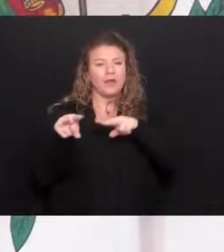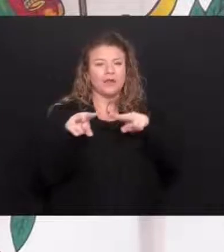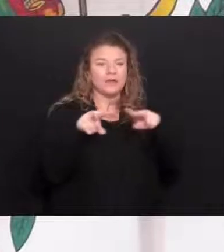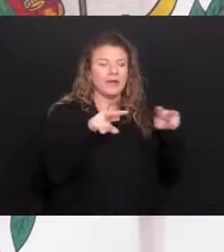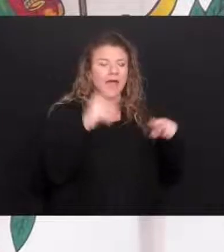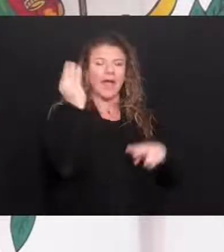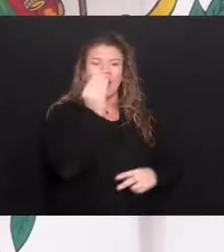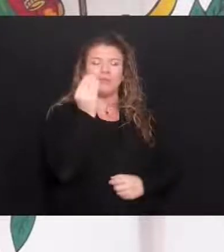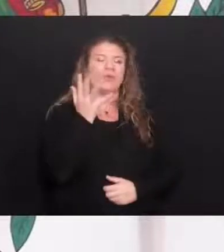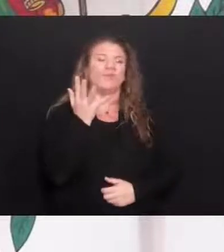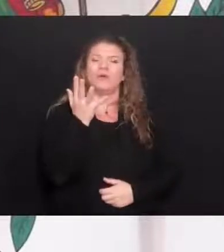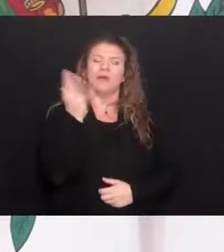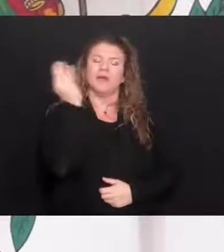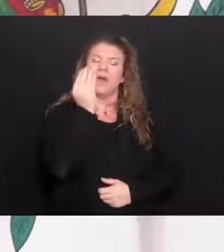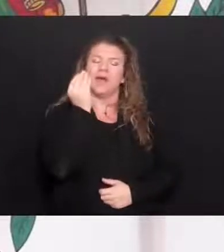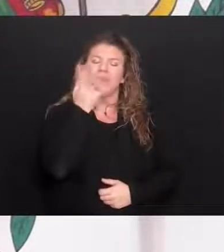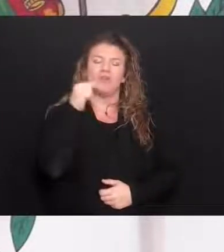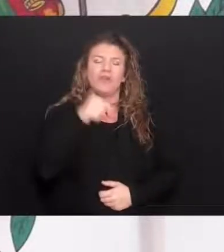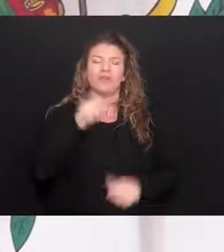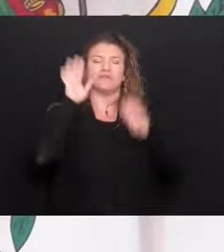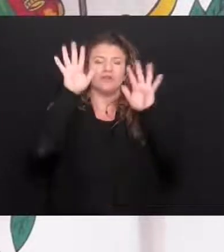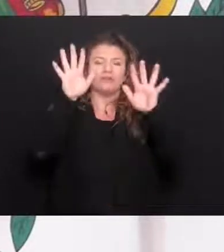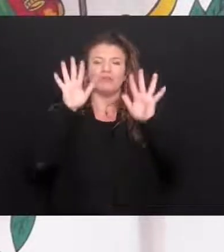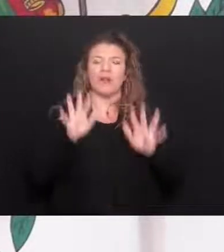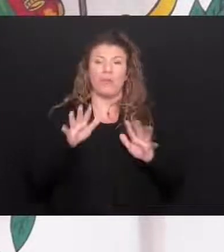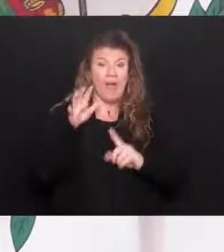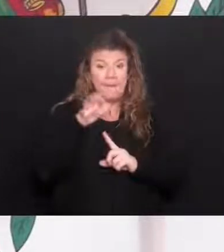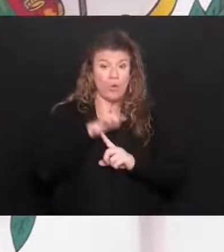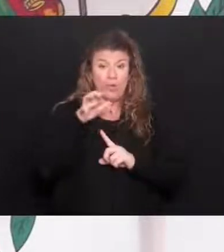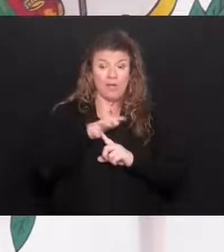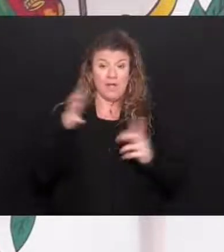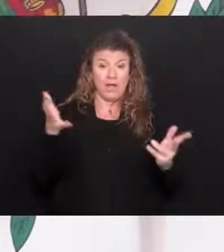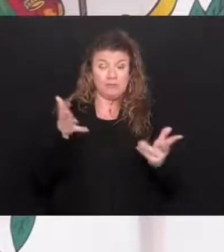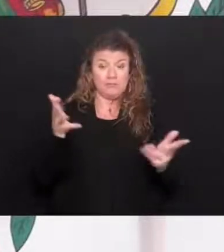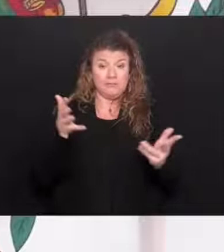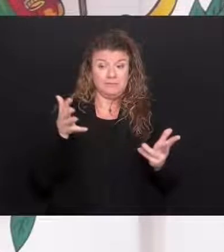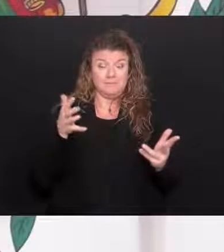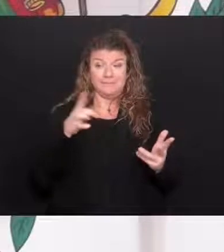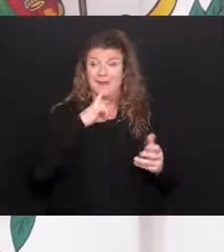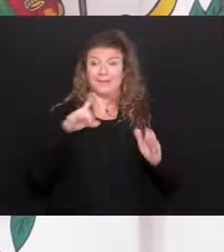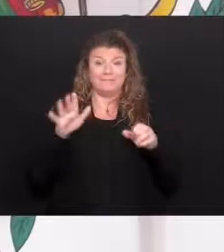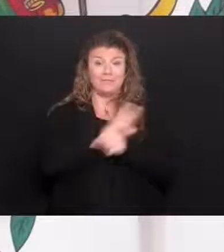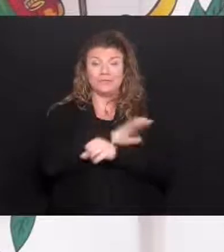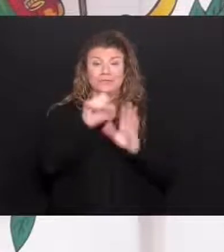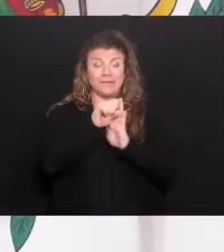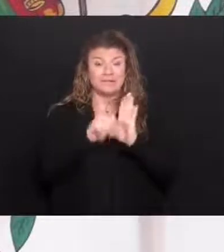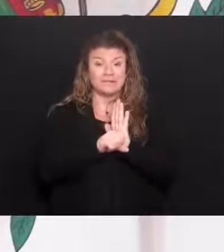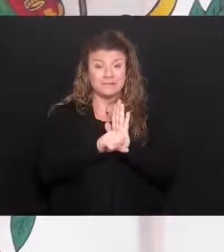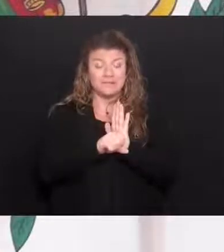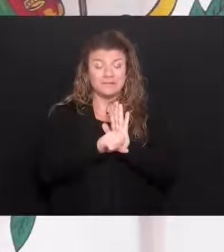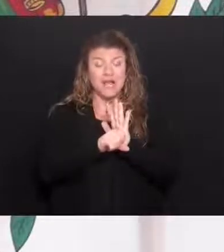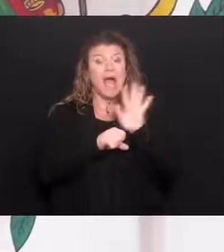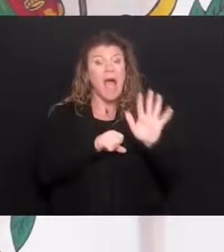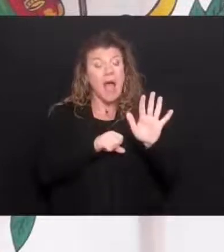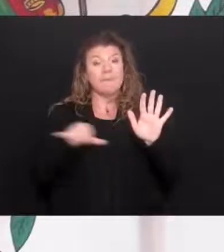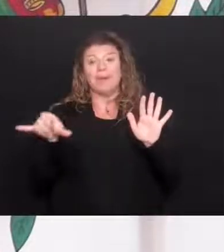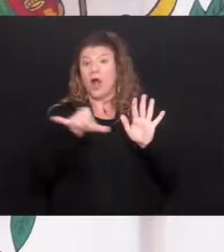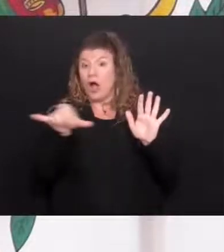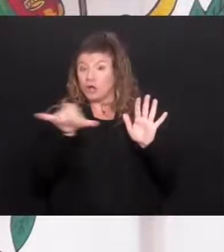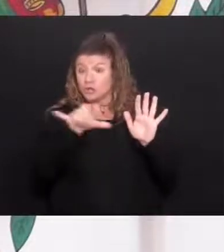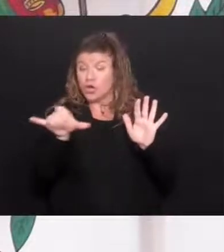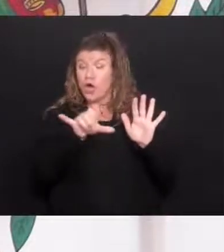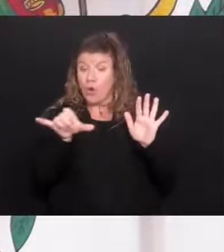beautiful this incredible capital is in this incredible state. But then also right